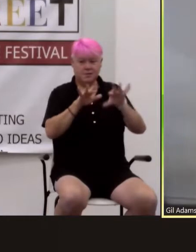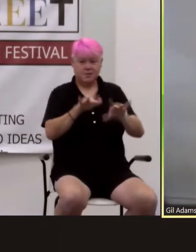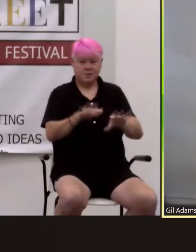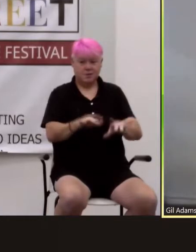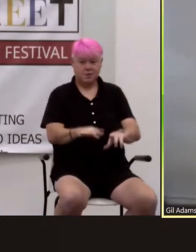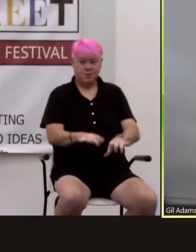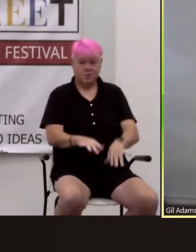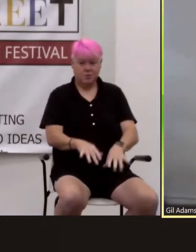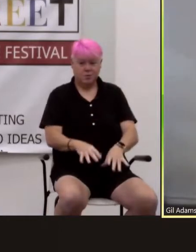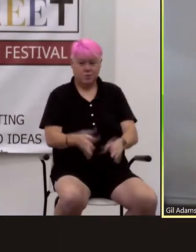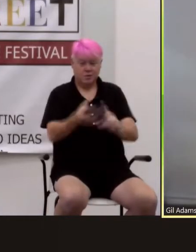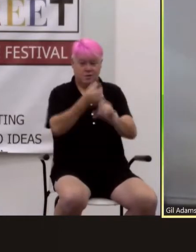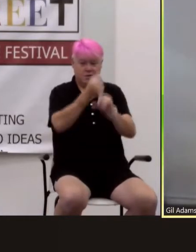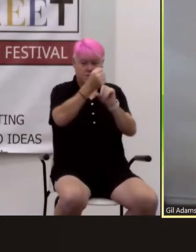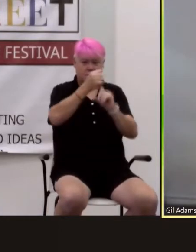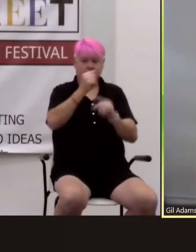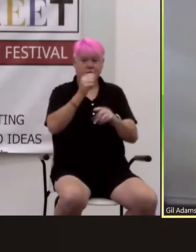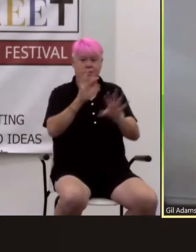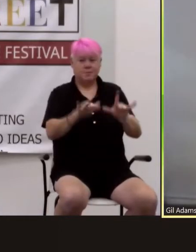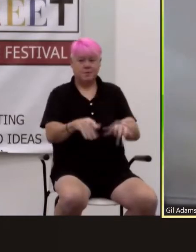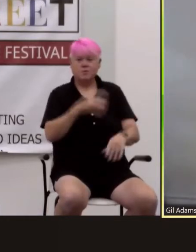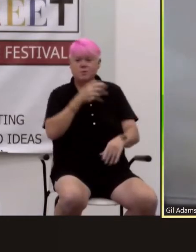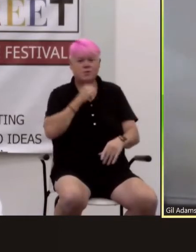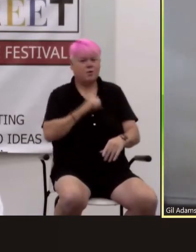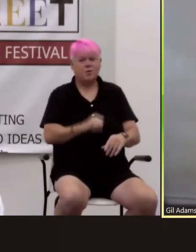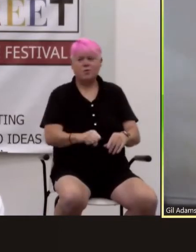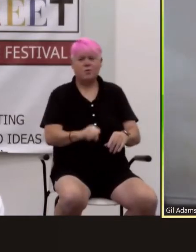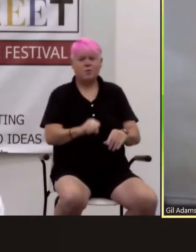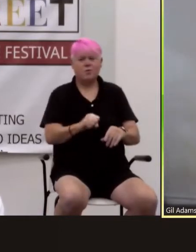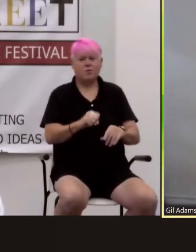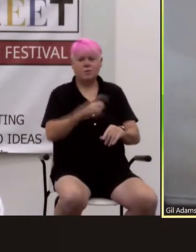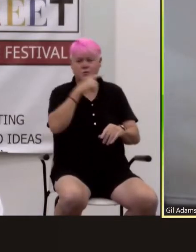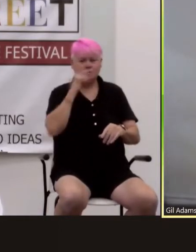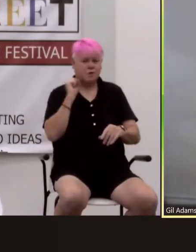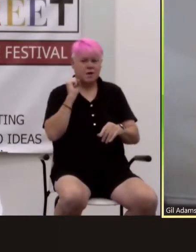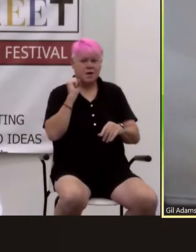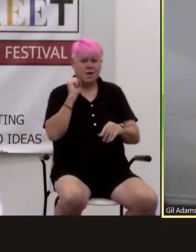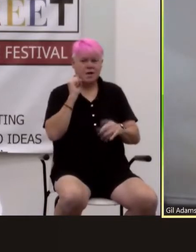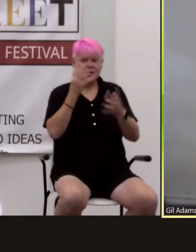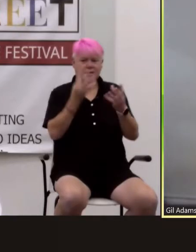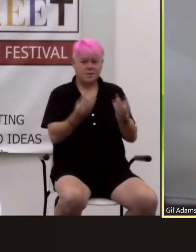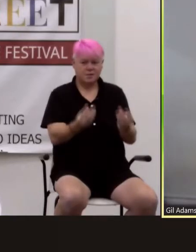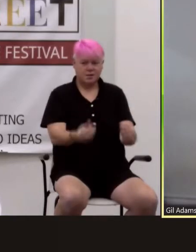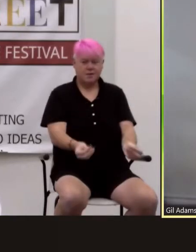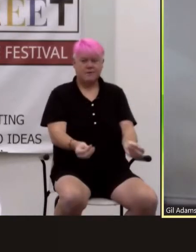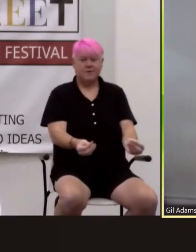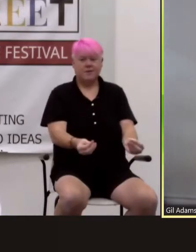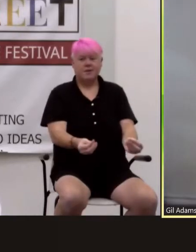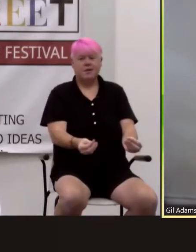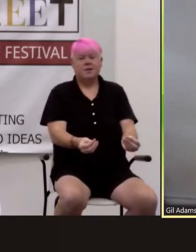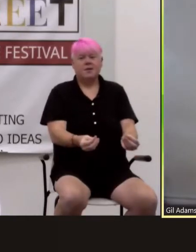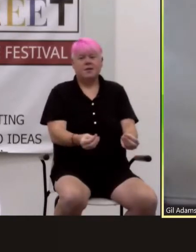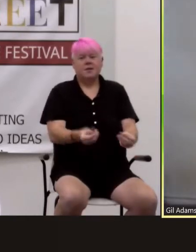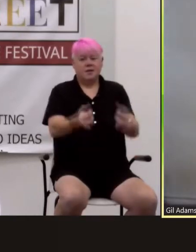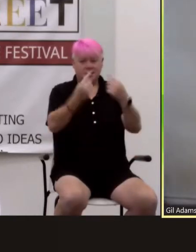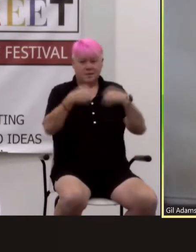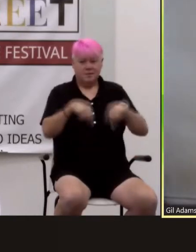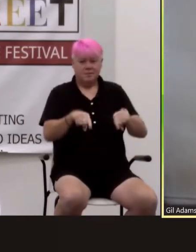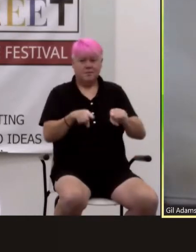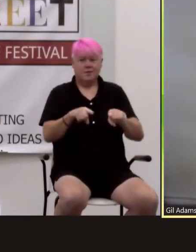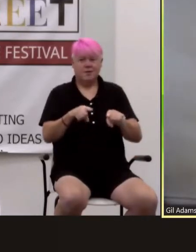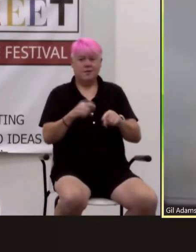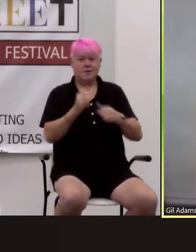shadows, but that snow was old, dry, delicate as meringue. He had come down the leeward side of